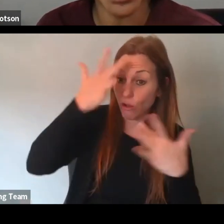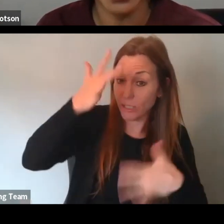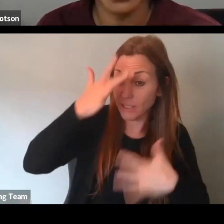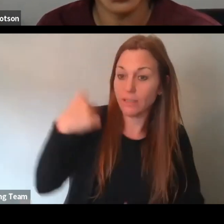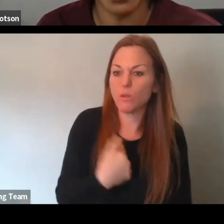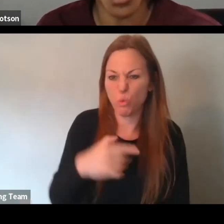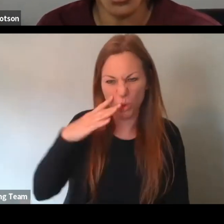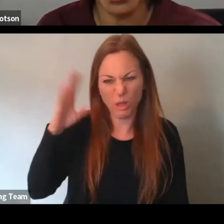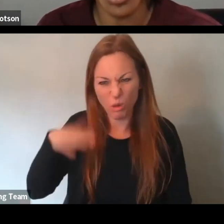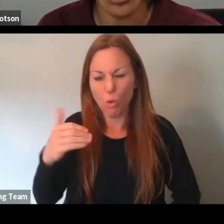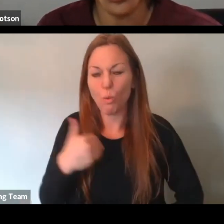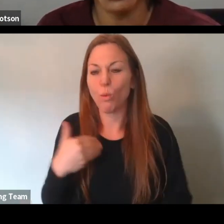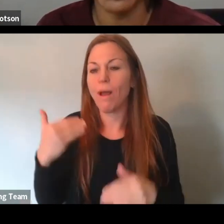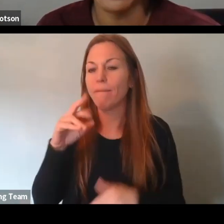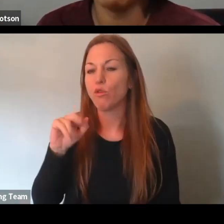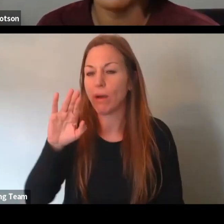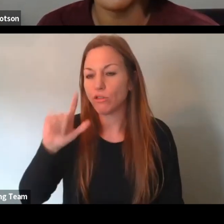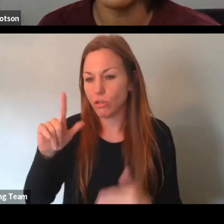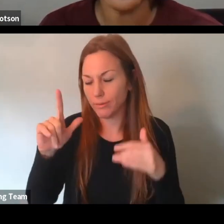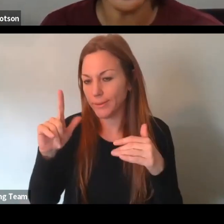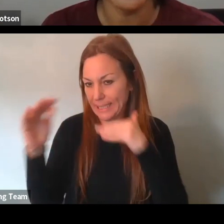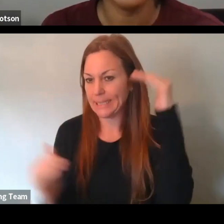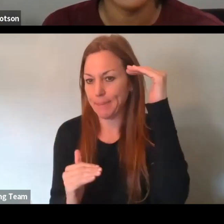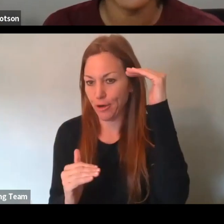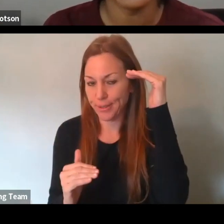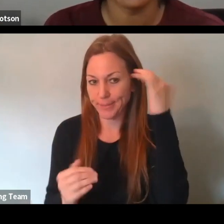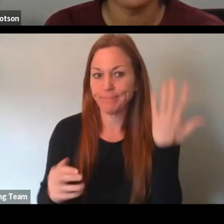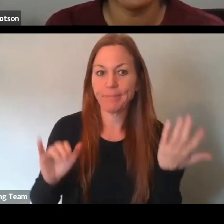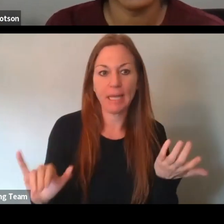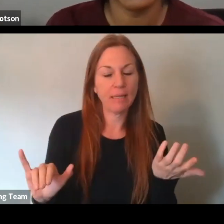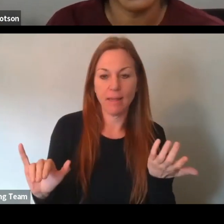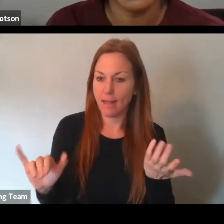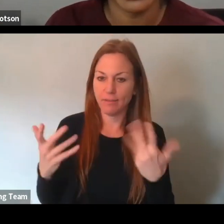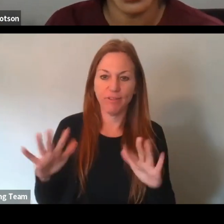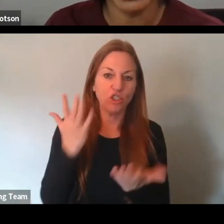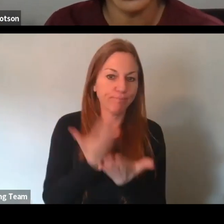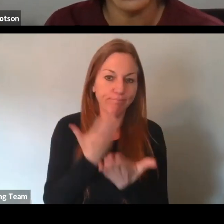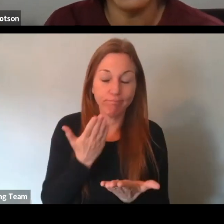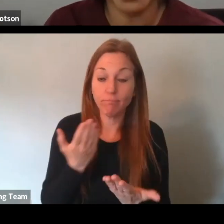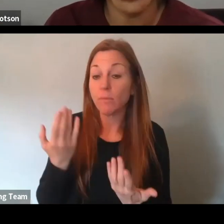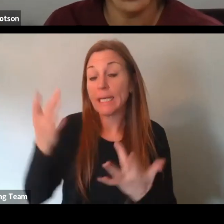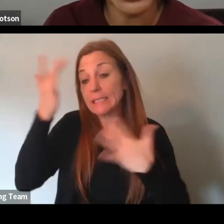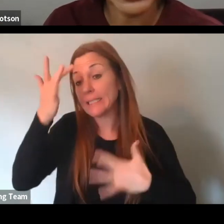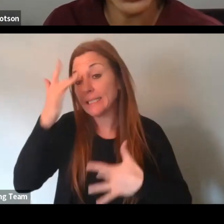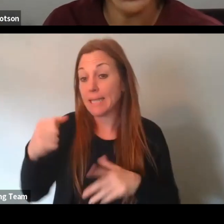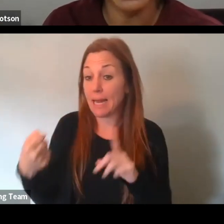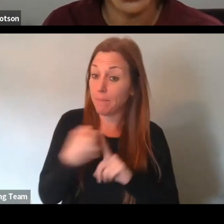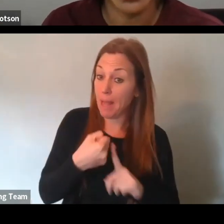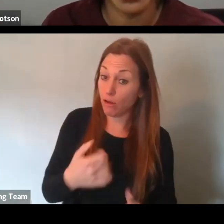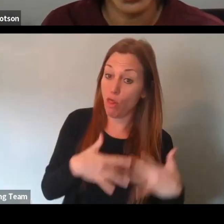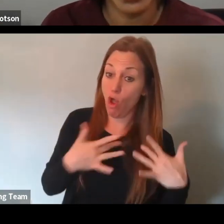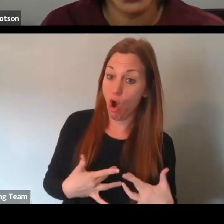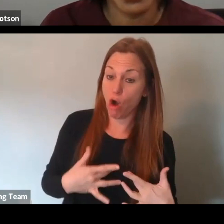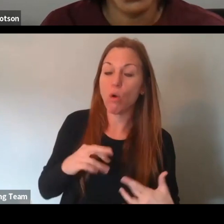different conditions that affect the heart or just the general blood supply, things like stroke